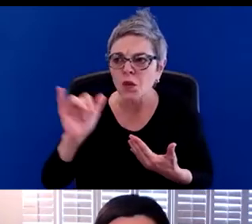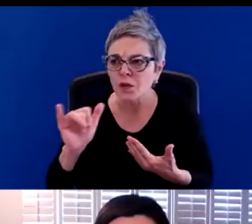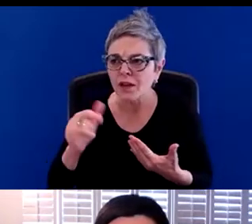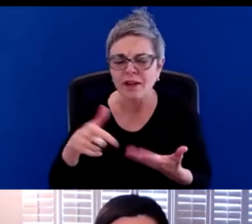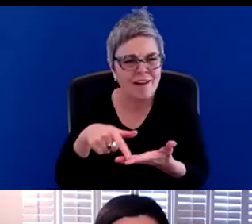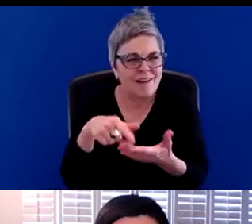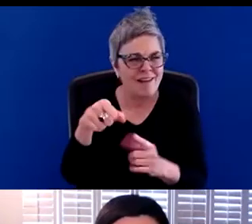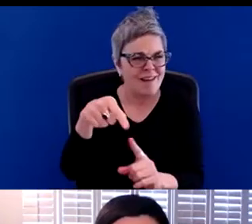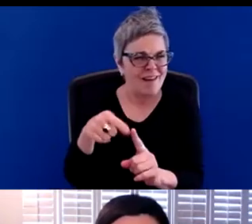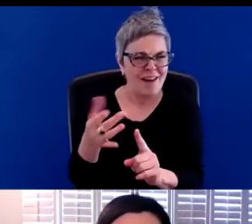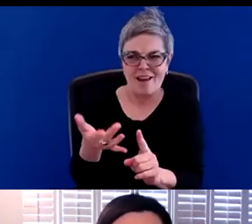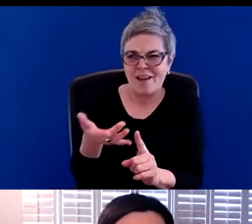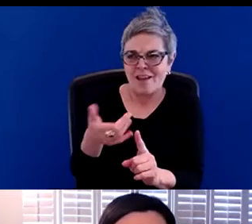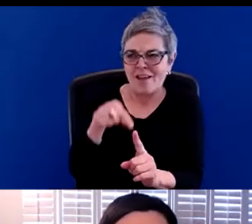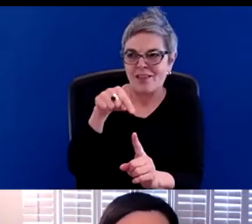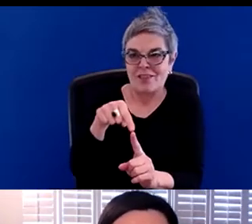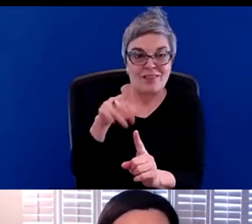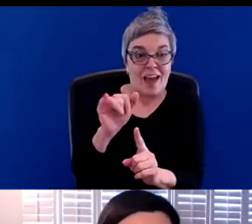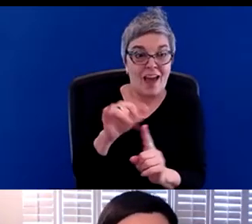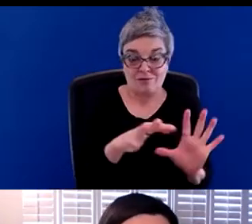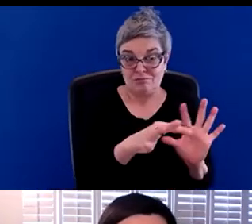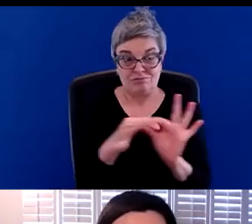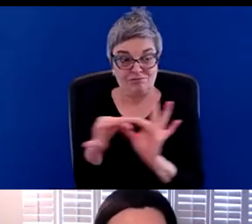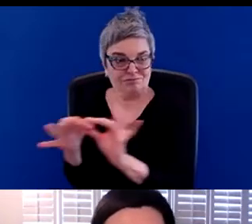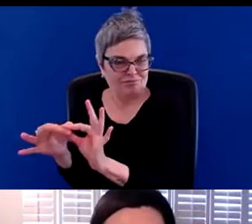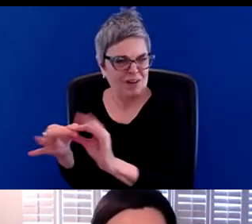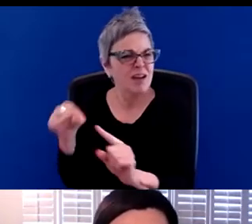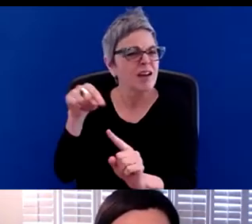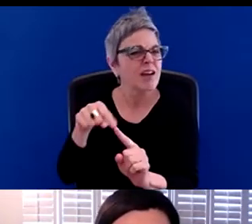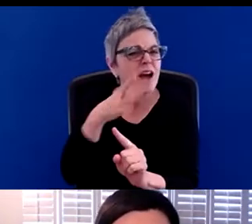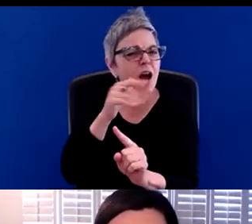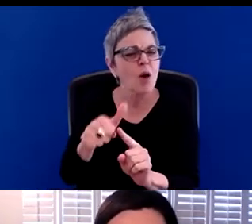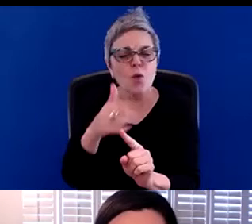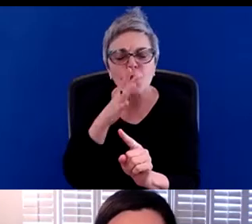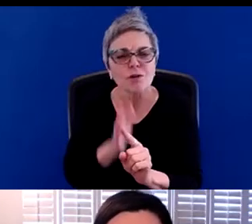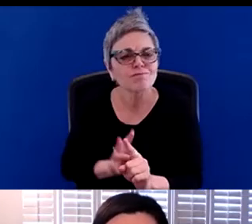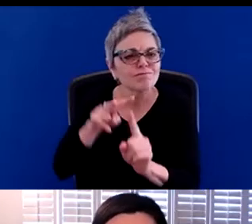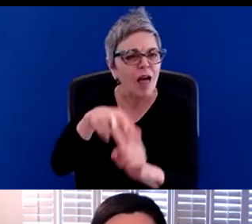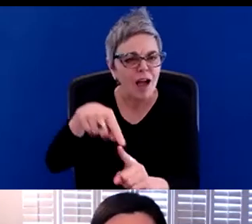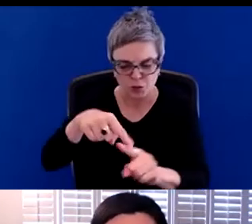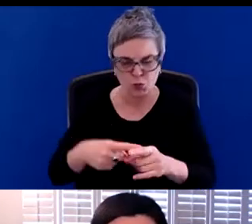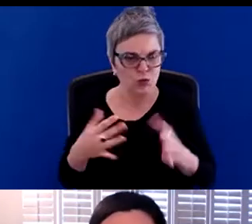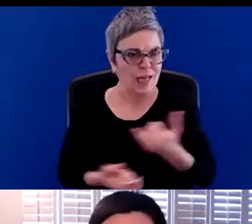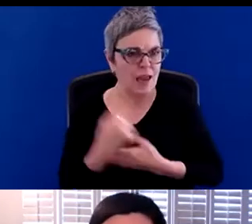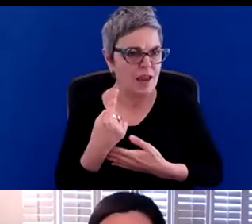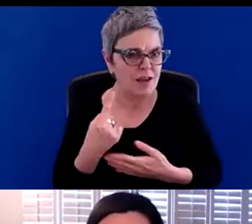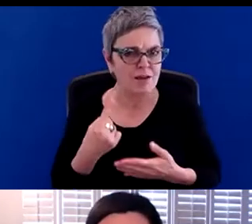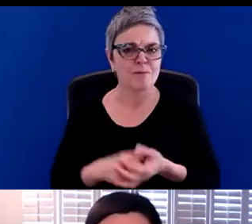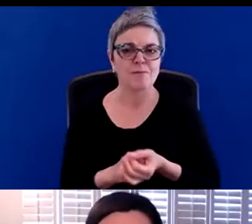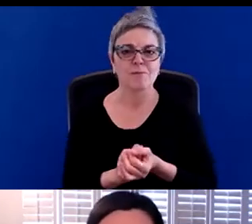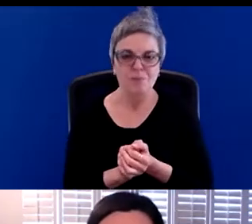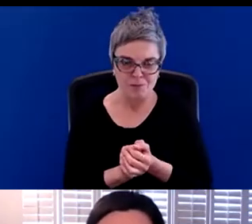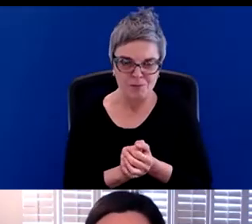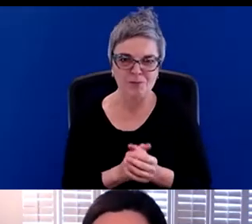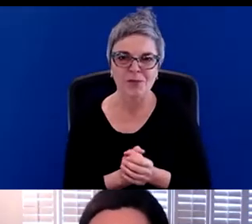How do you want us to go? I'm sorry. Anyone can jump in. You can feel free to start, Angela, if you'd like. I was like, I can start to tackle this big